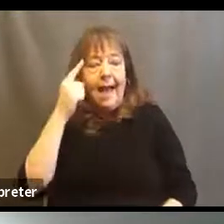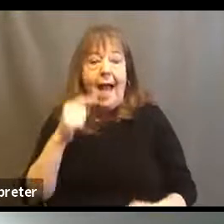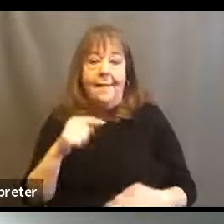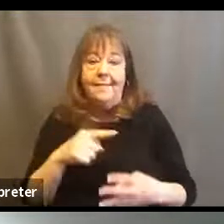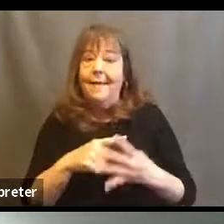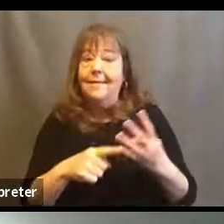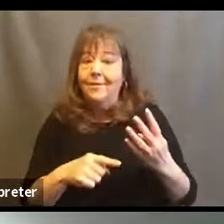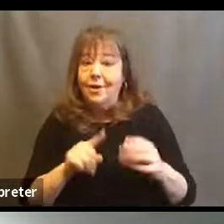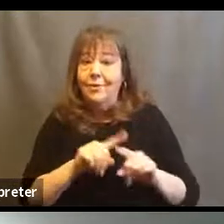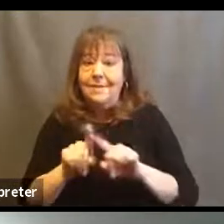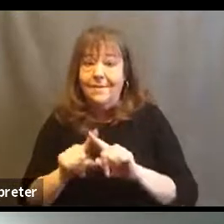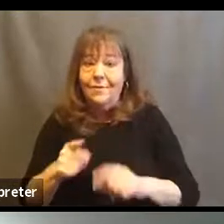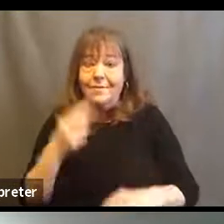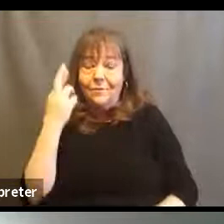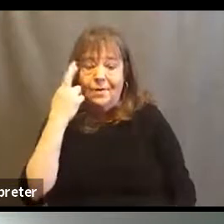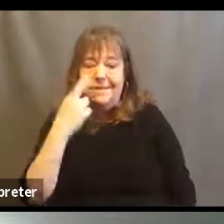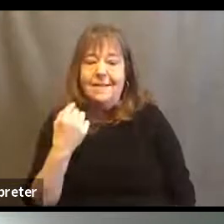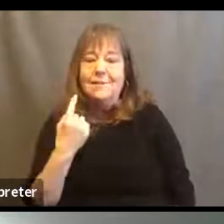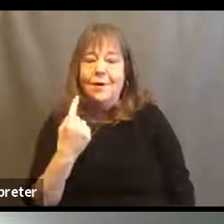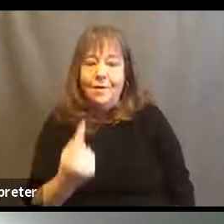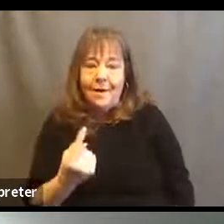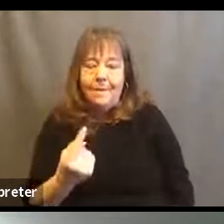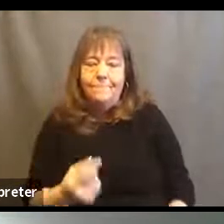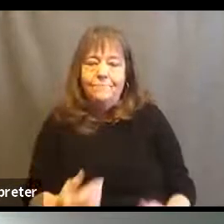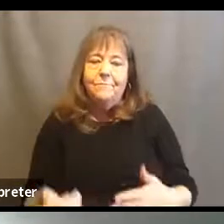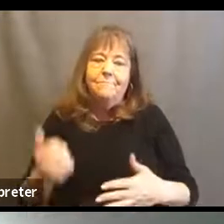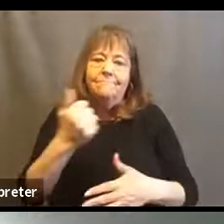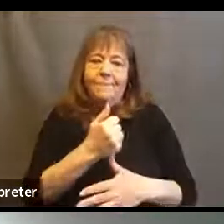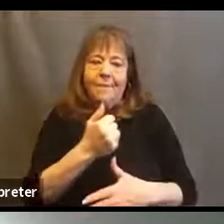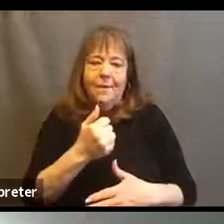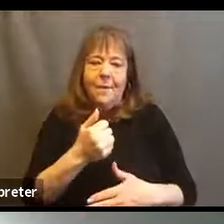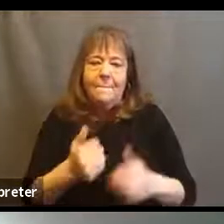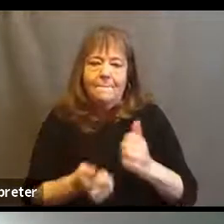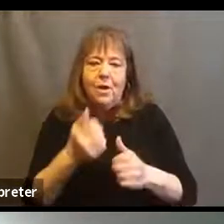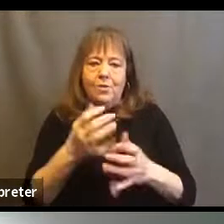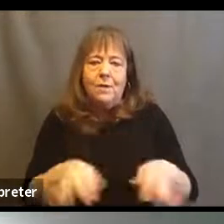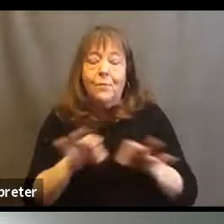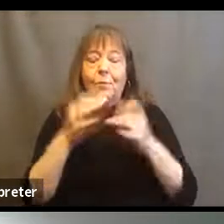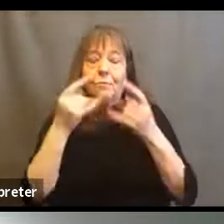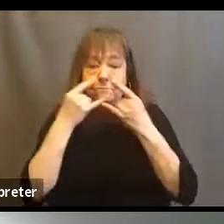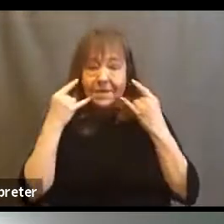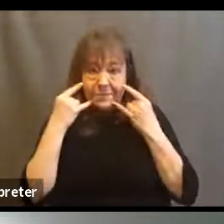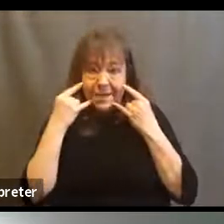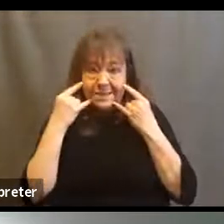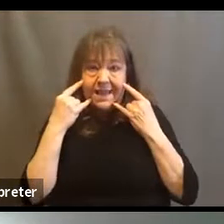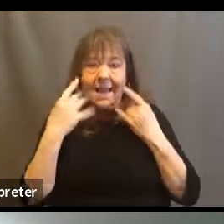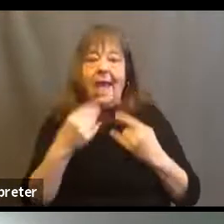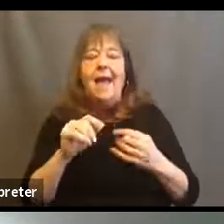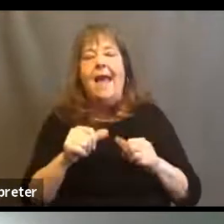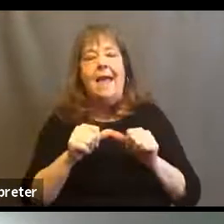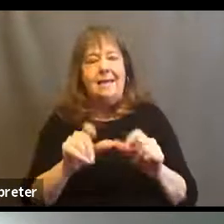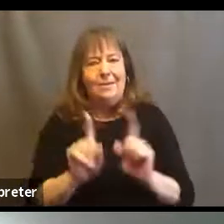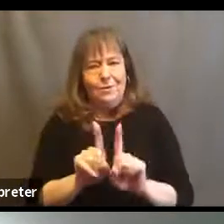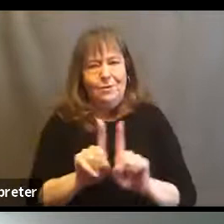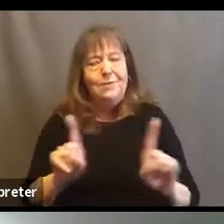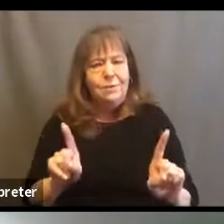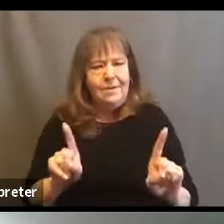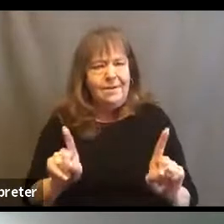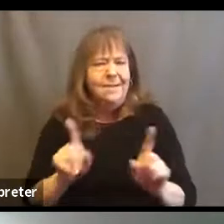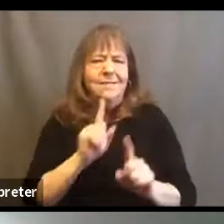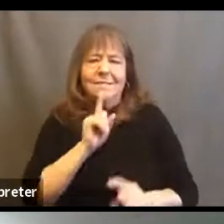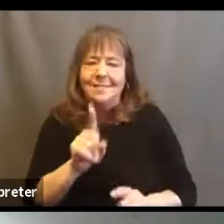multifactorial. Number one, ongoing and improved efforts at masking and ongoing social distancing are